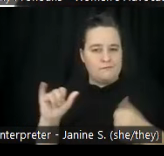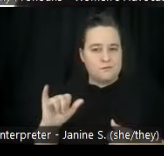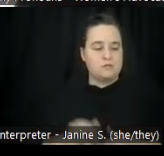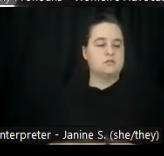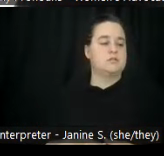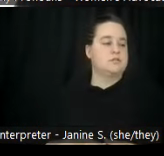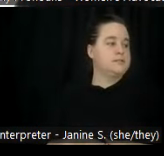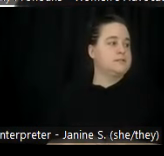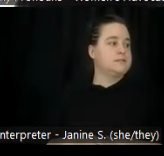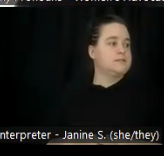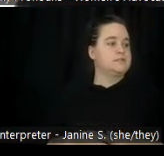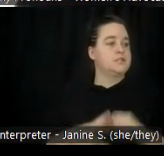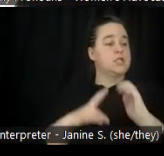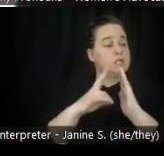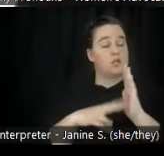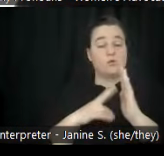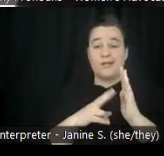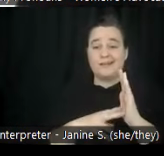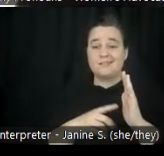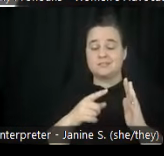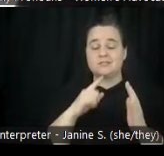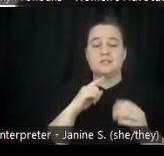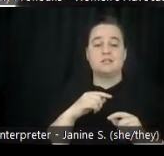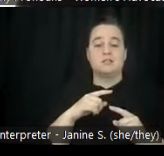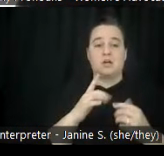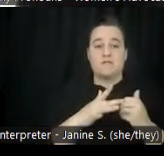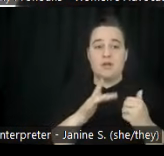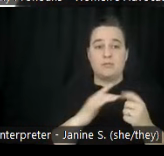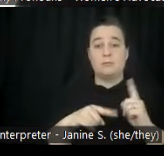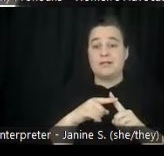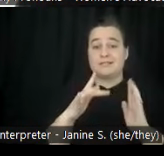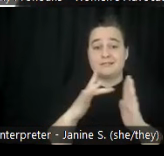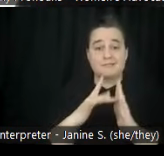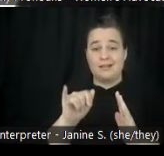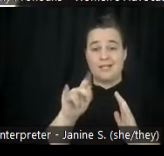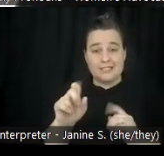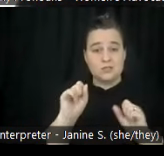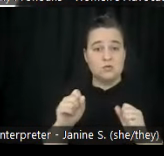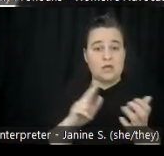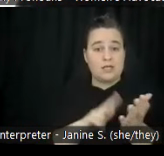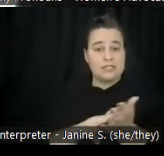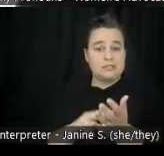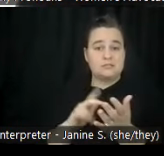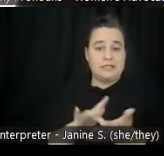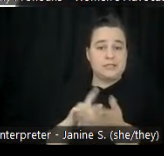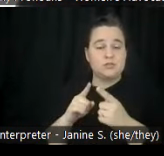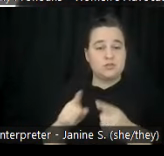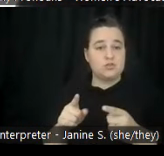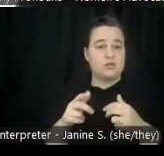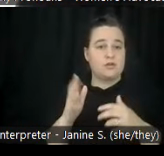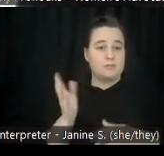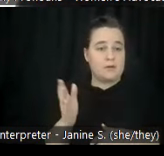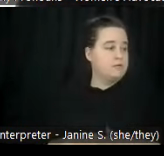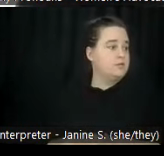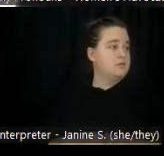continue. Also click the links throughout the slides too. And we also just wanted to reiterate the importance of exposing